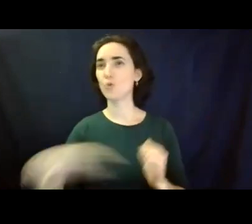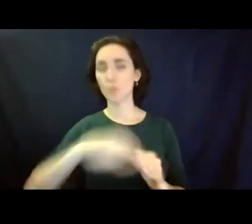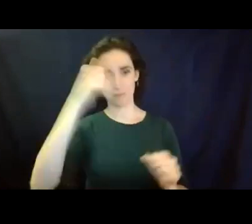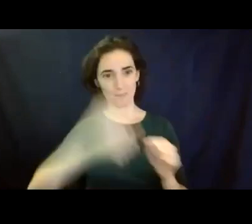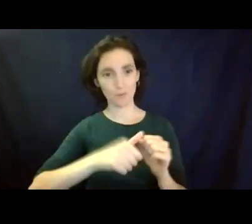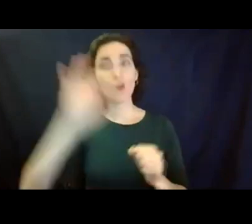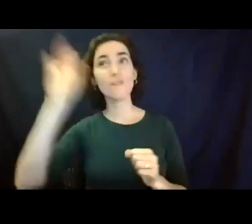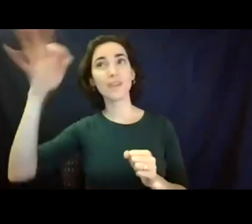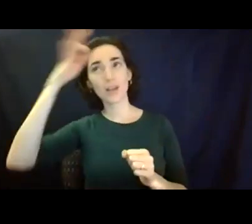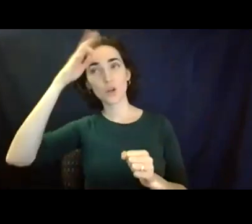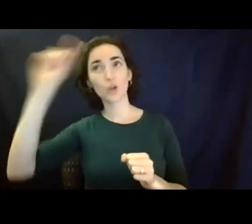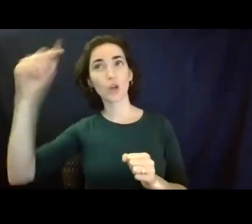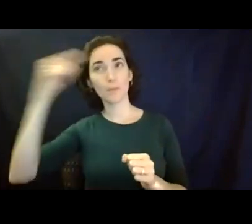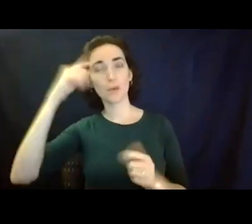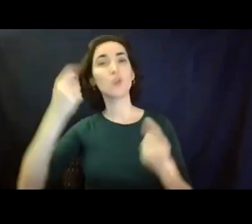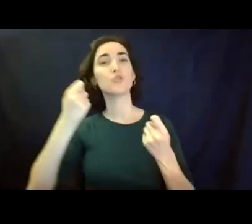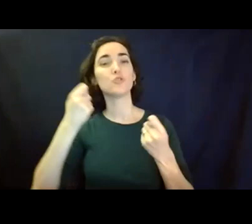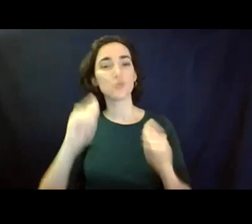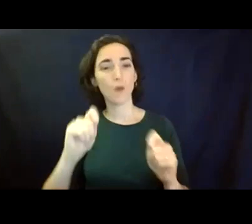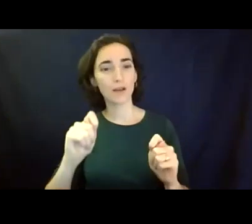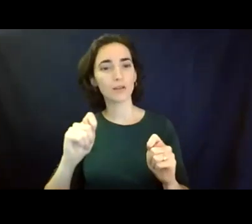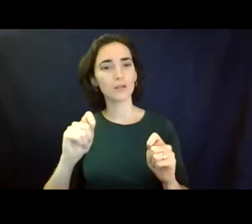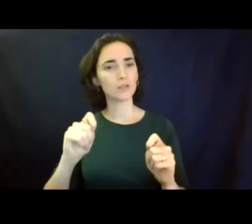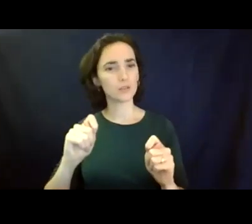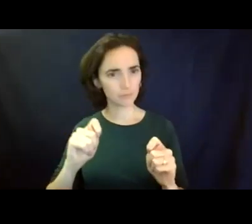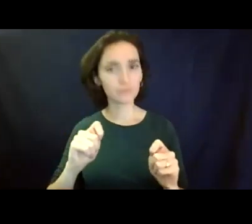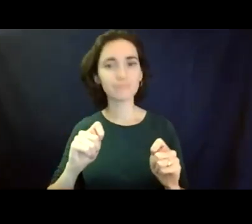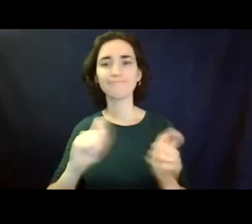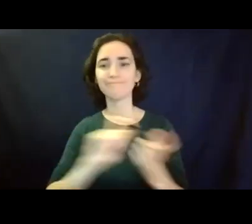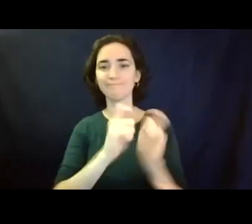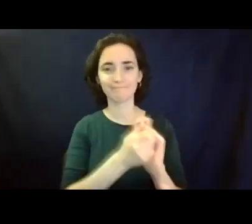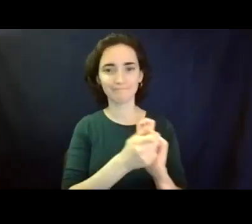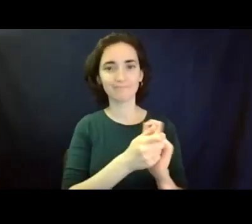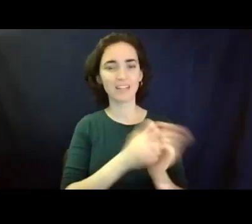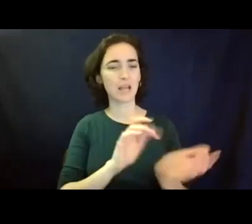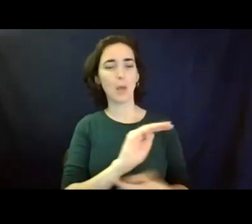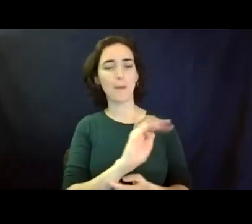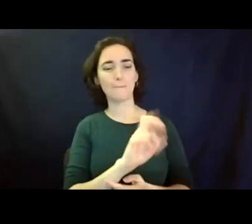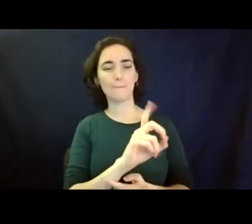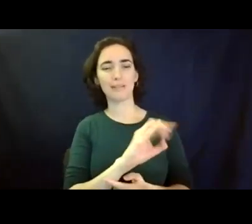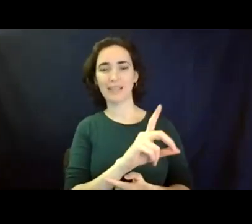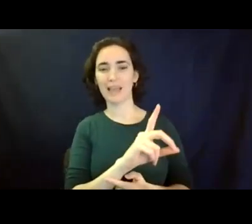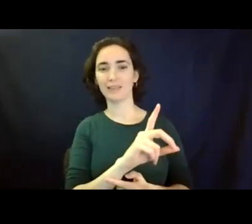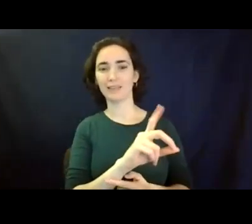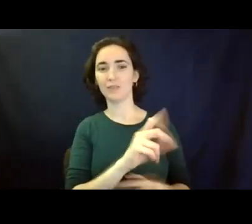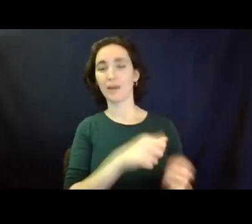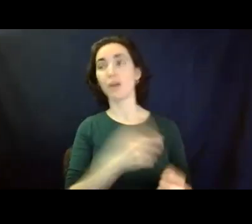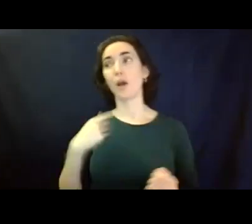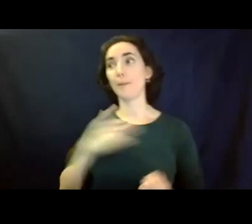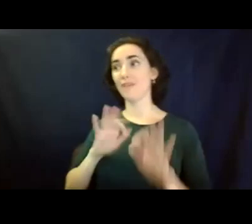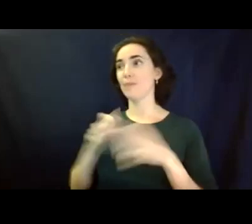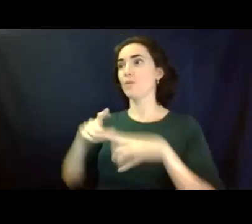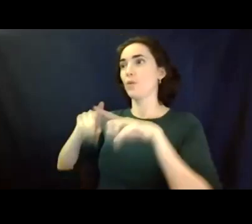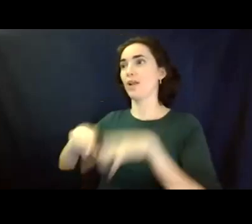federal government tried to do a repeal and replacement of Medicaid. And my family and I rely on now waiver services for a lot of my